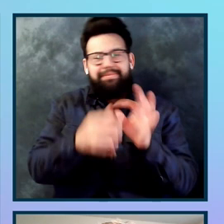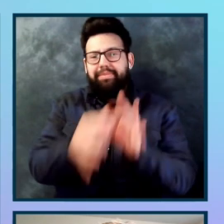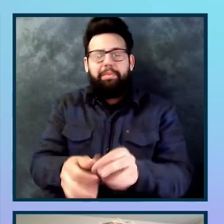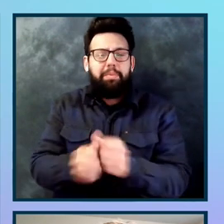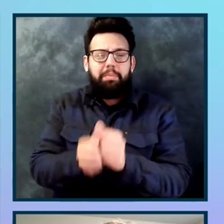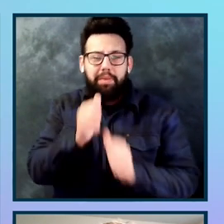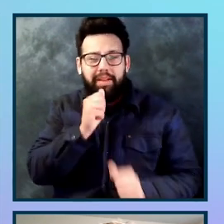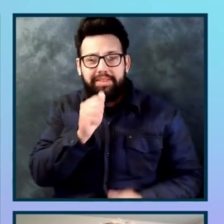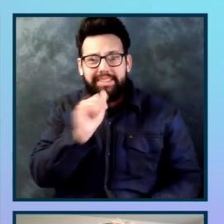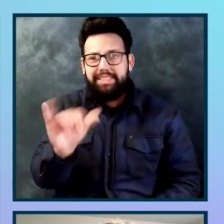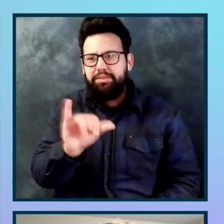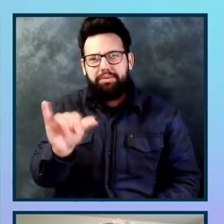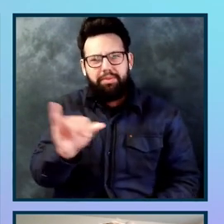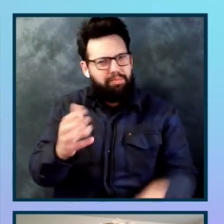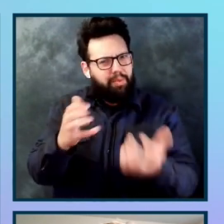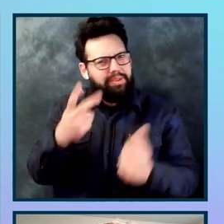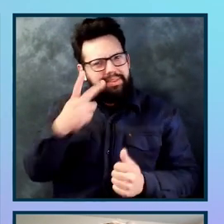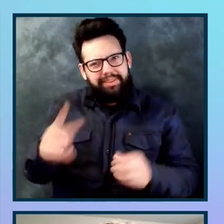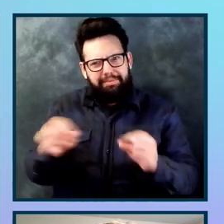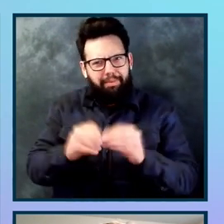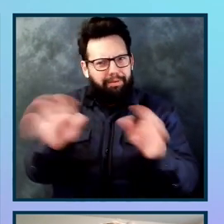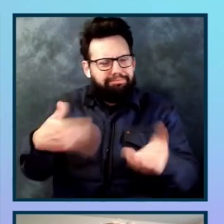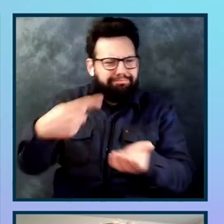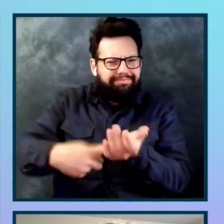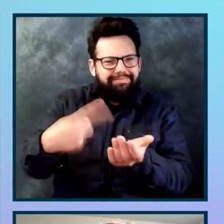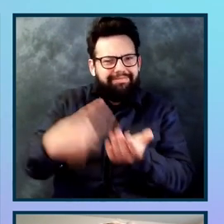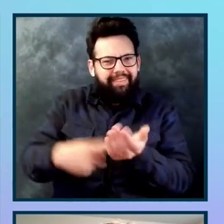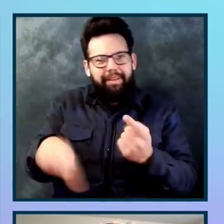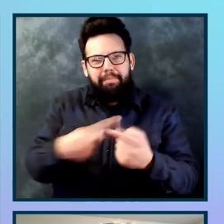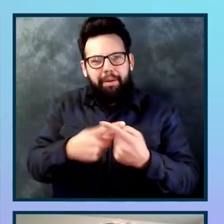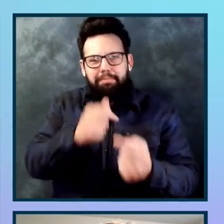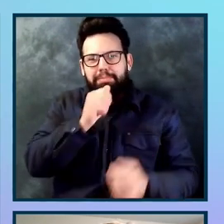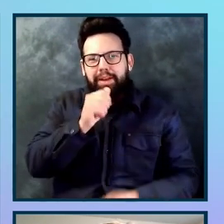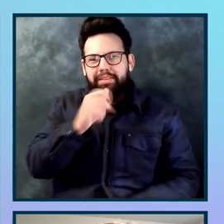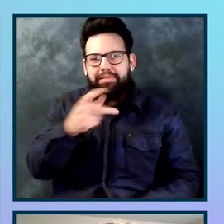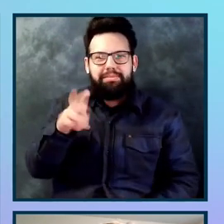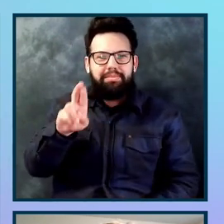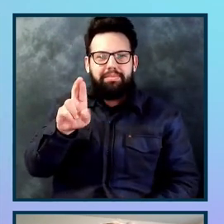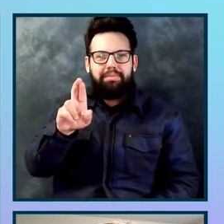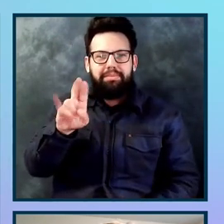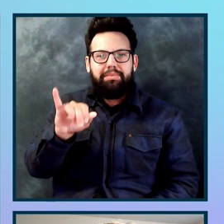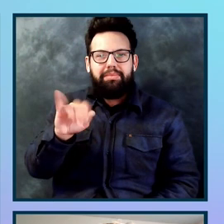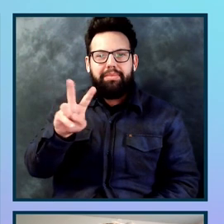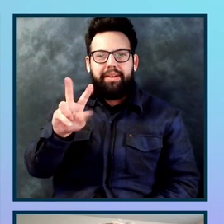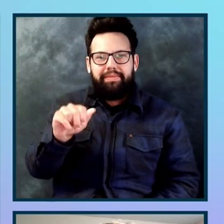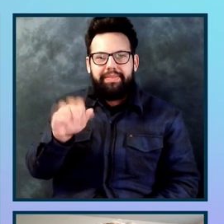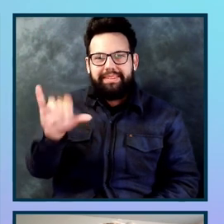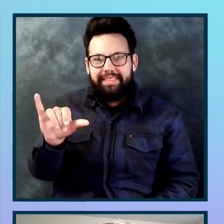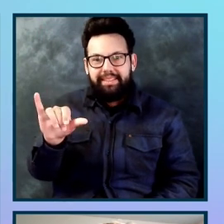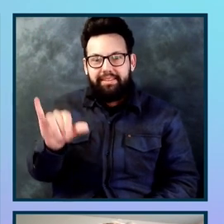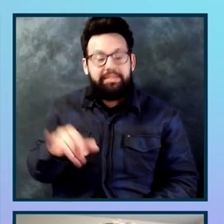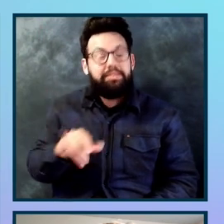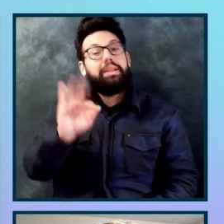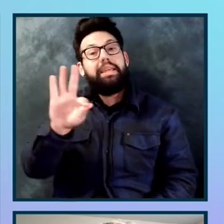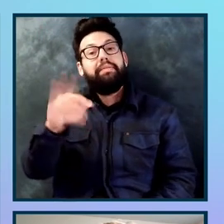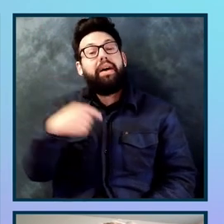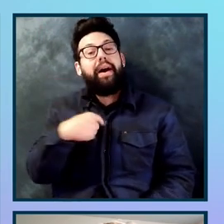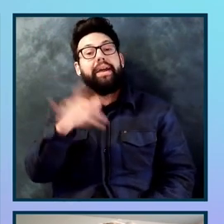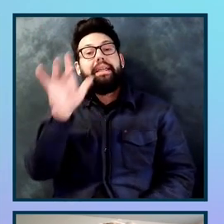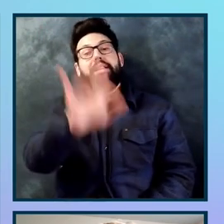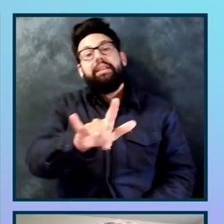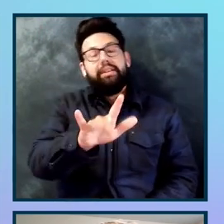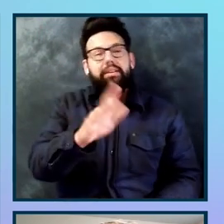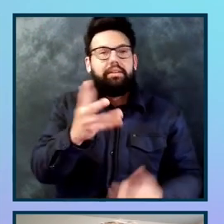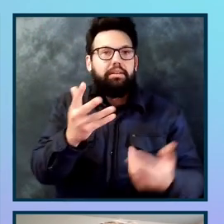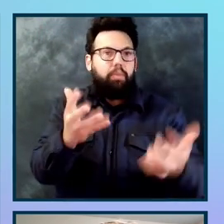this. When I go to a website, if I activate the button to optimize it for accessibility